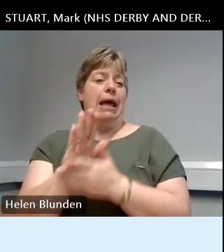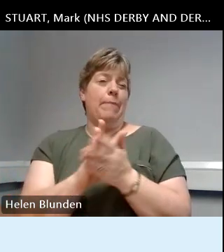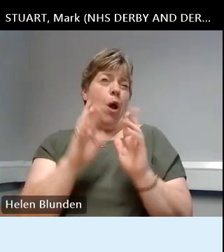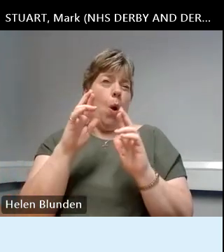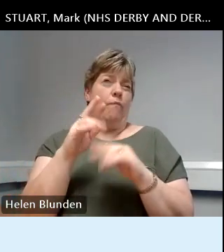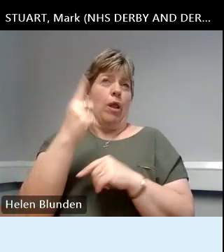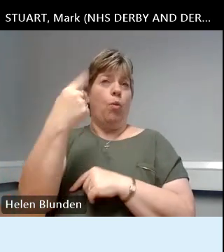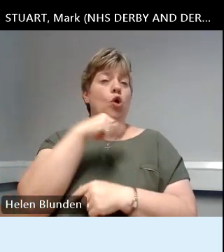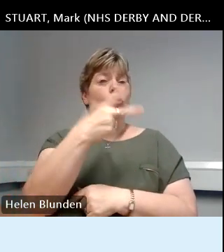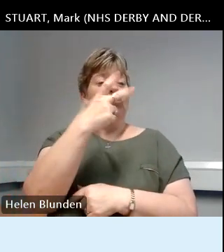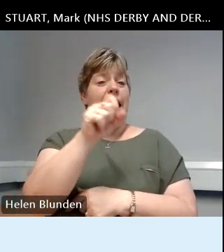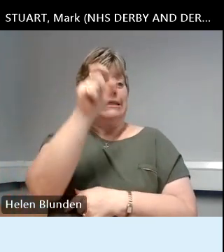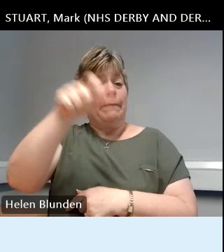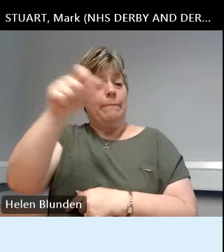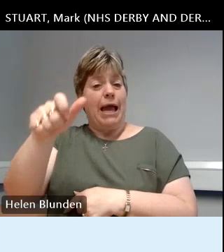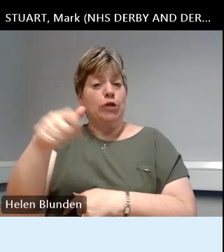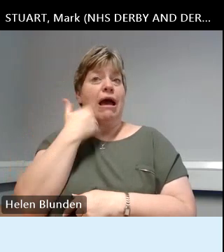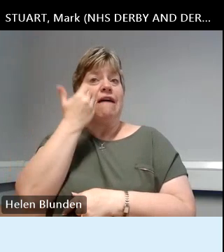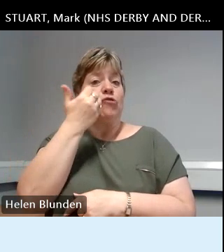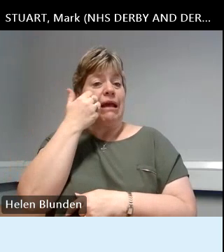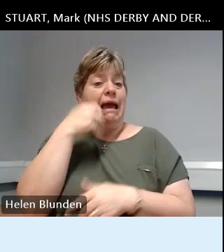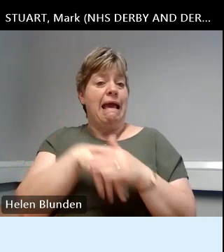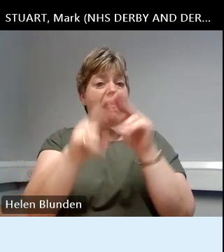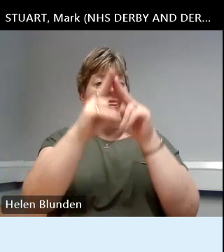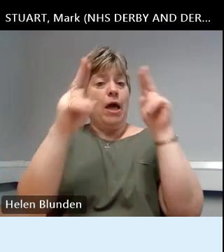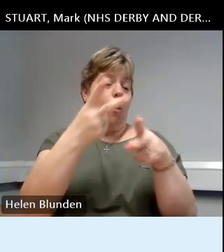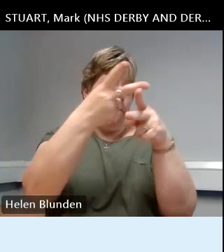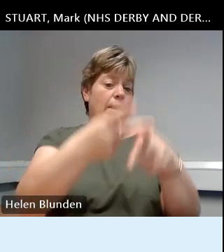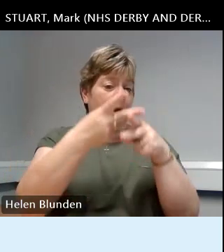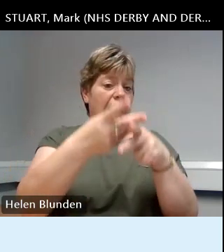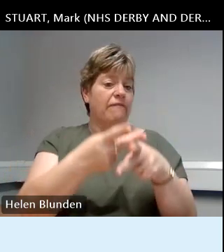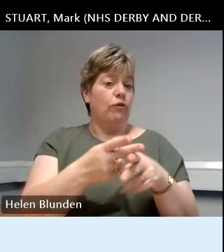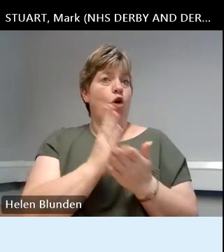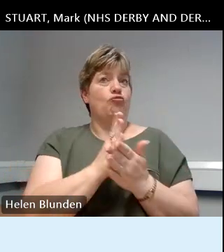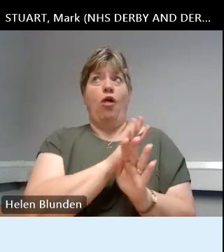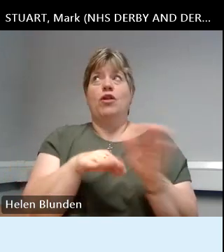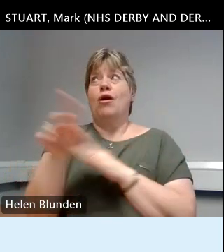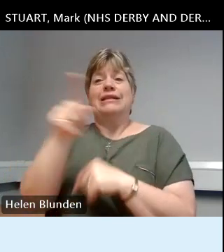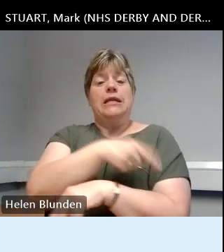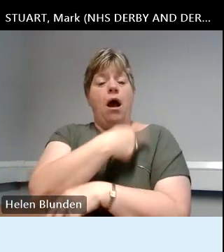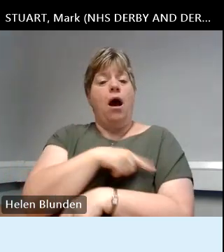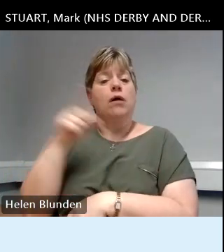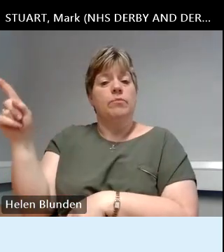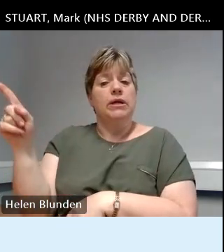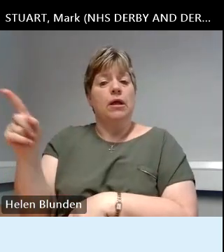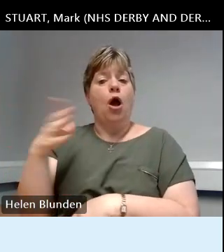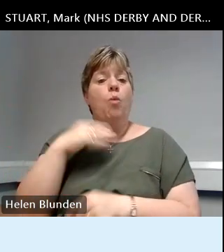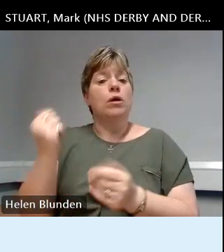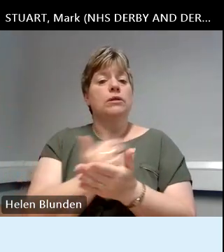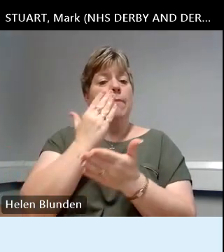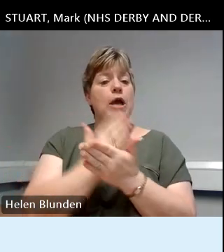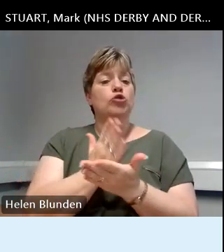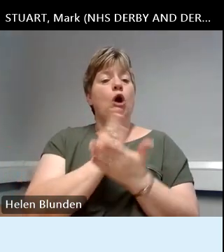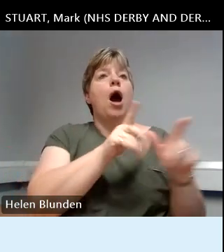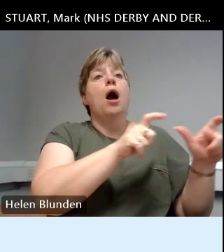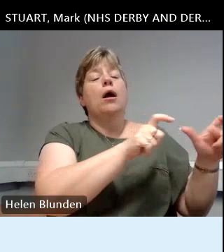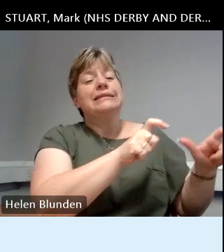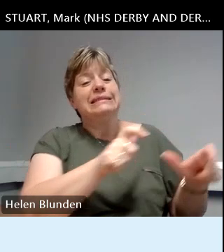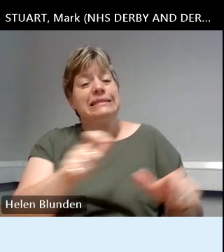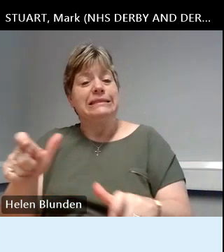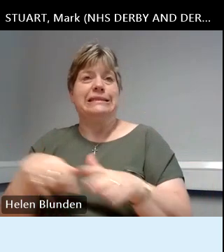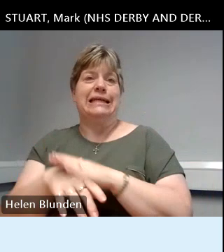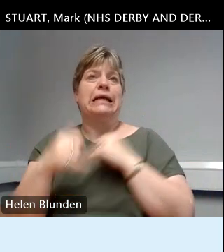patients on a daily basis being cared for at home instead of at hospital. We want to ensure that we've got consistency in the provision across